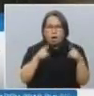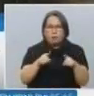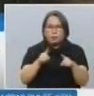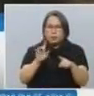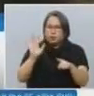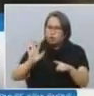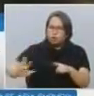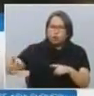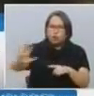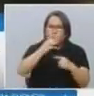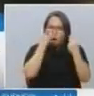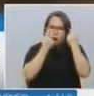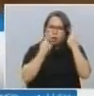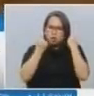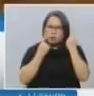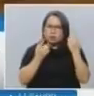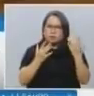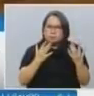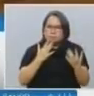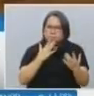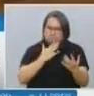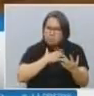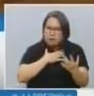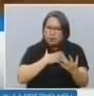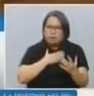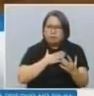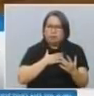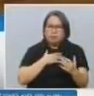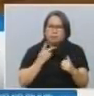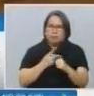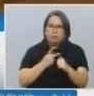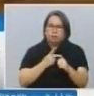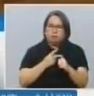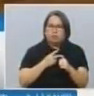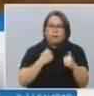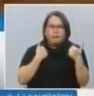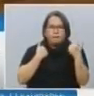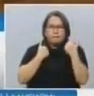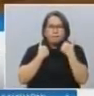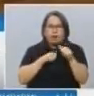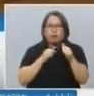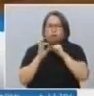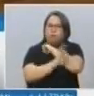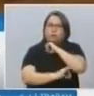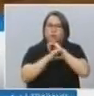your well-being remains our foremost foreign policy